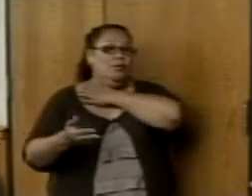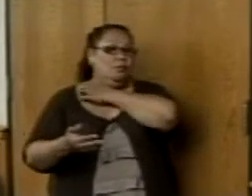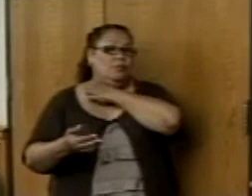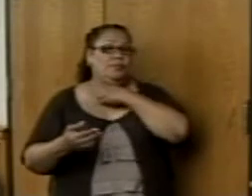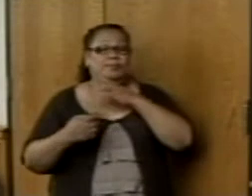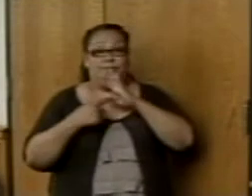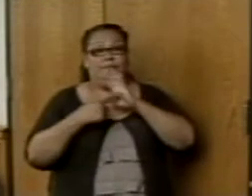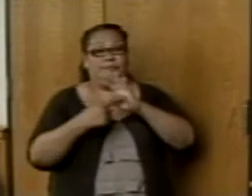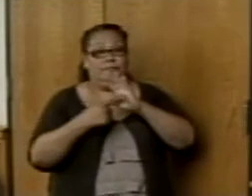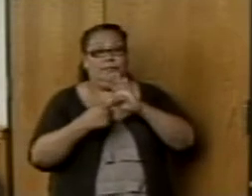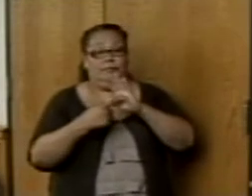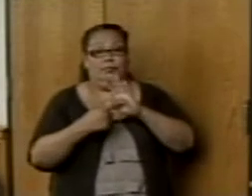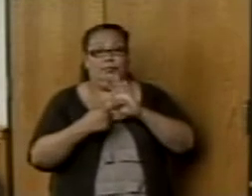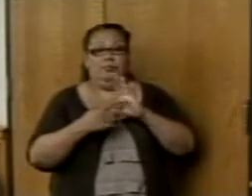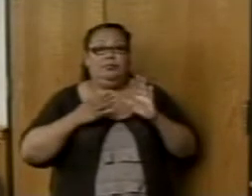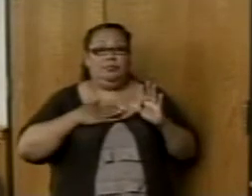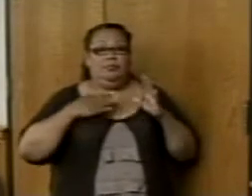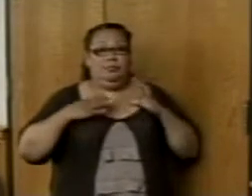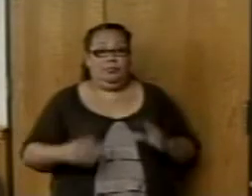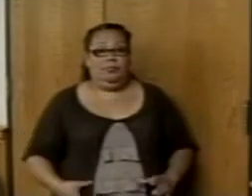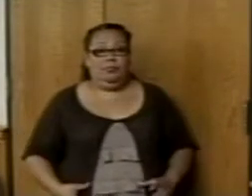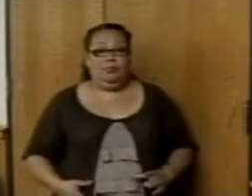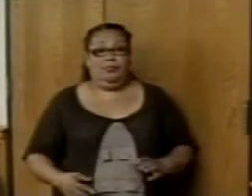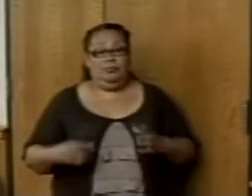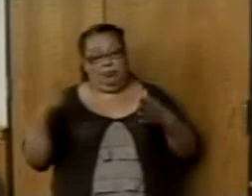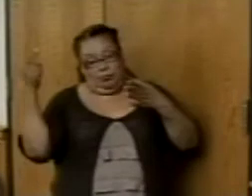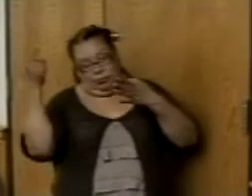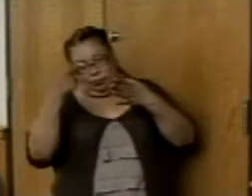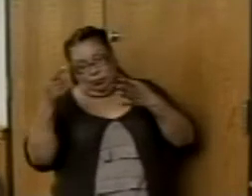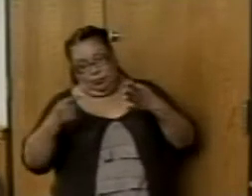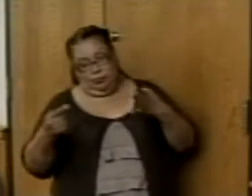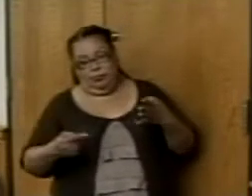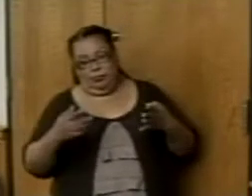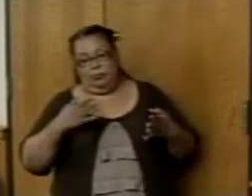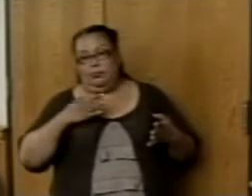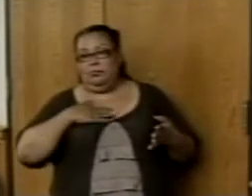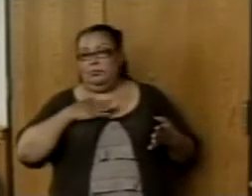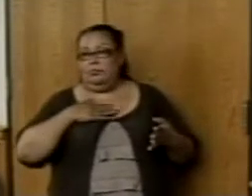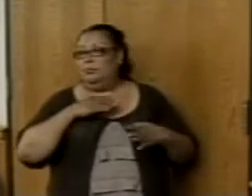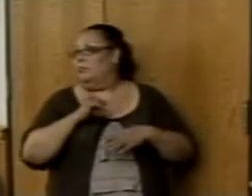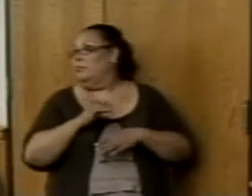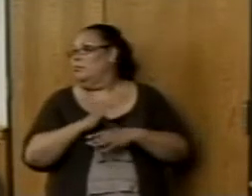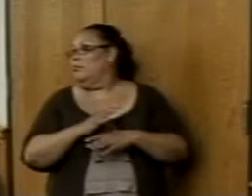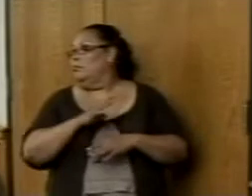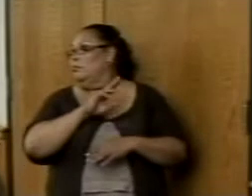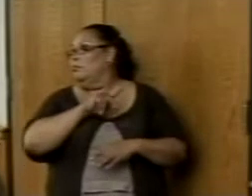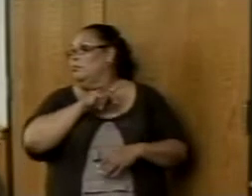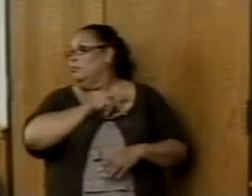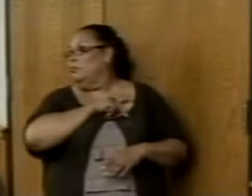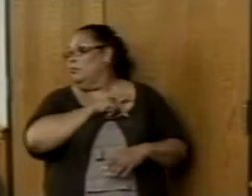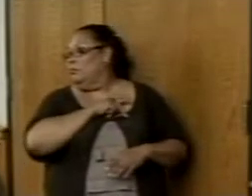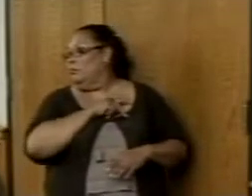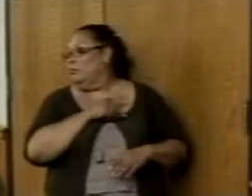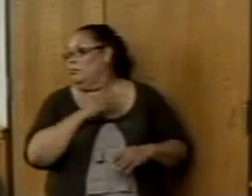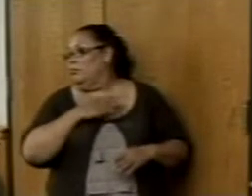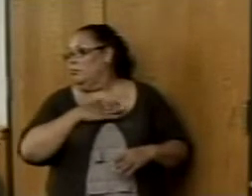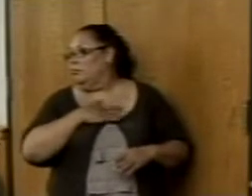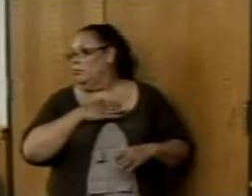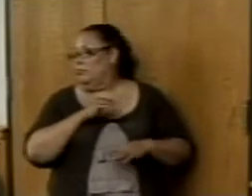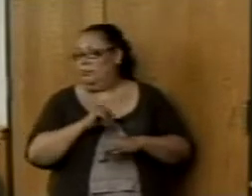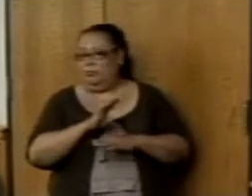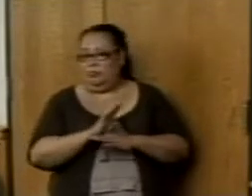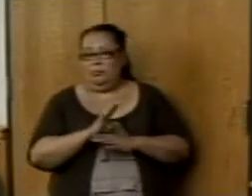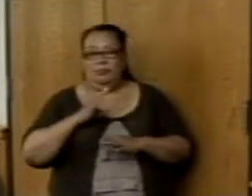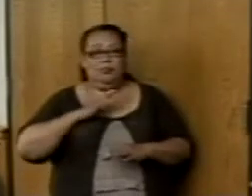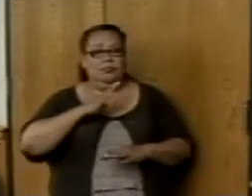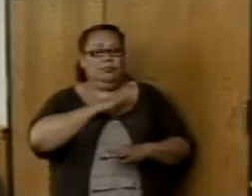here and represent my clients and point this out, that is my job. It's nothing personal. It's just my job, and I